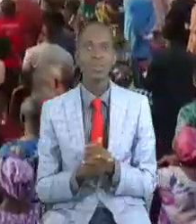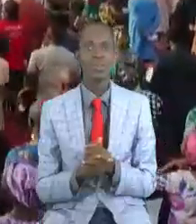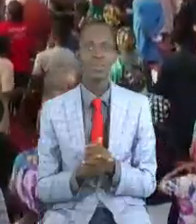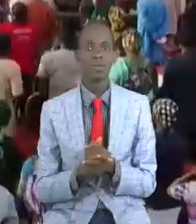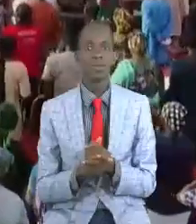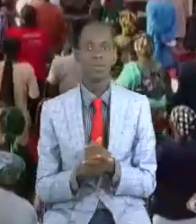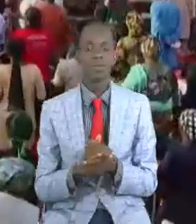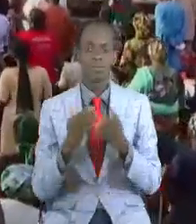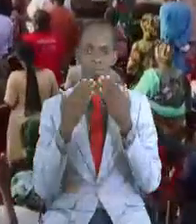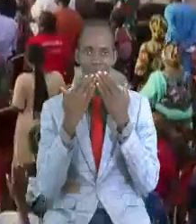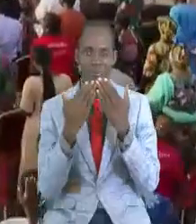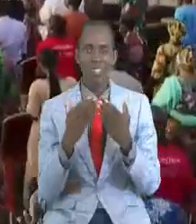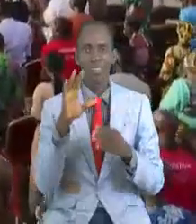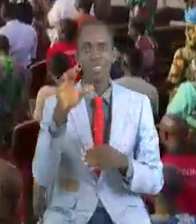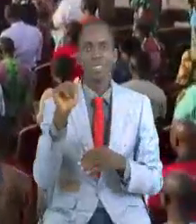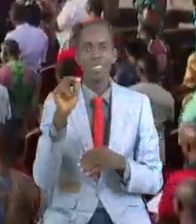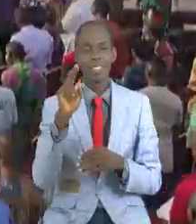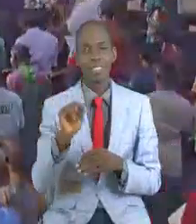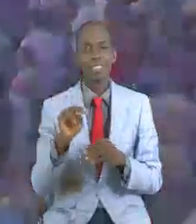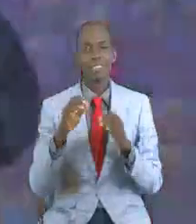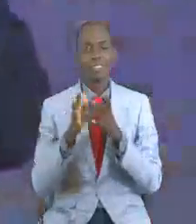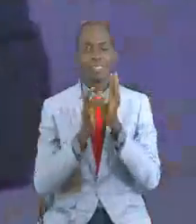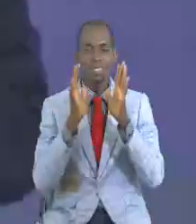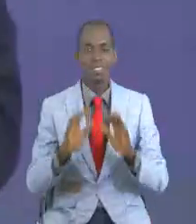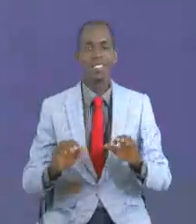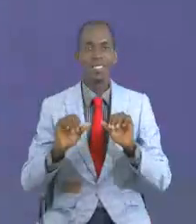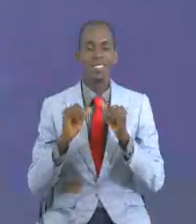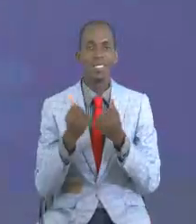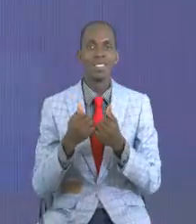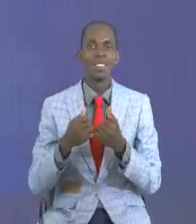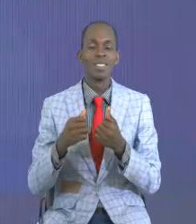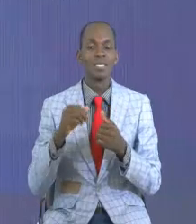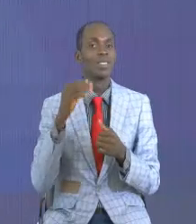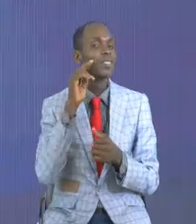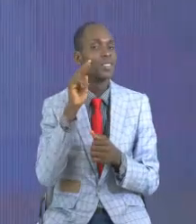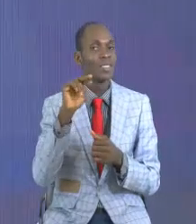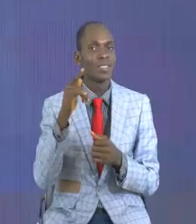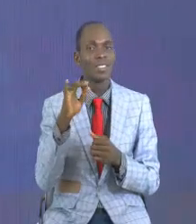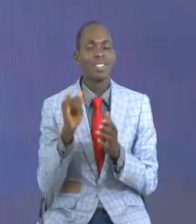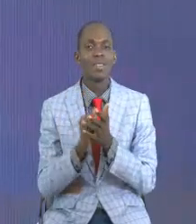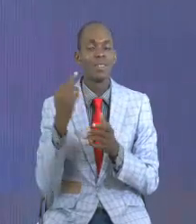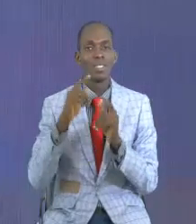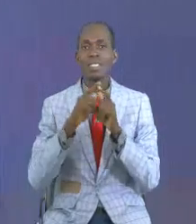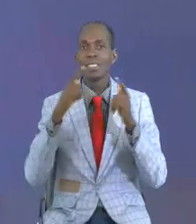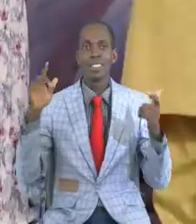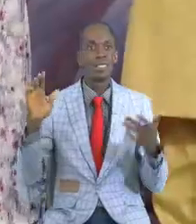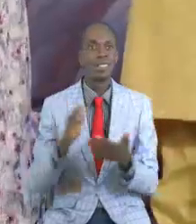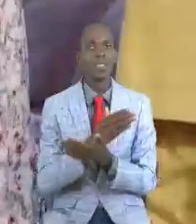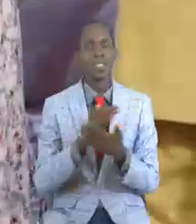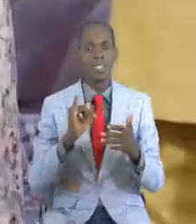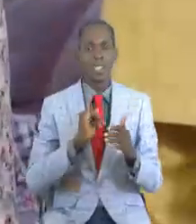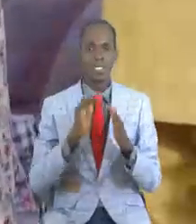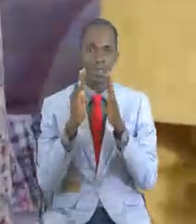thank you can choir that was another great rendition and i pray